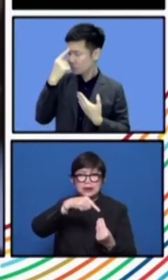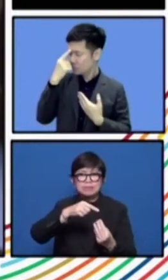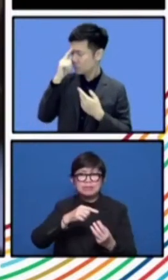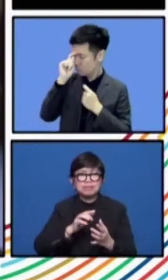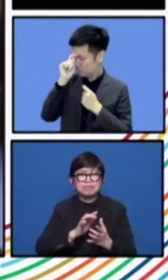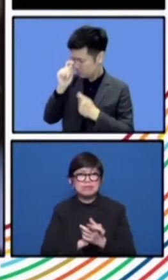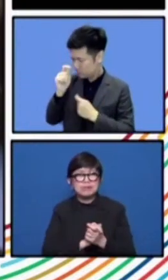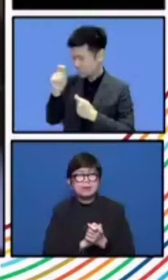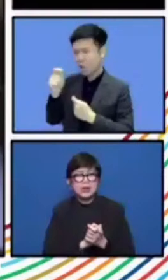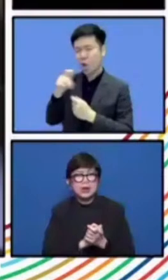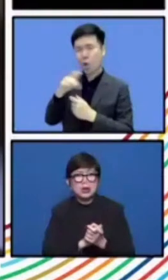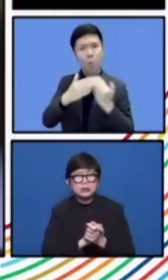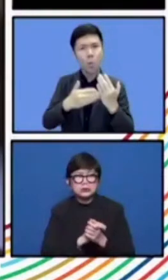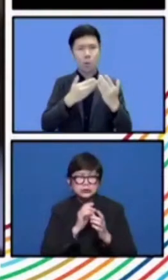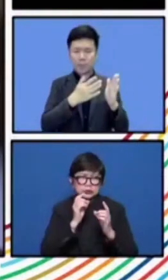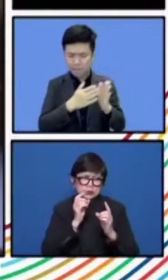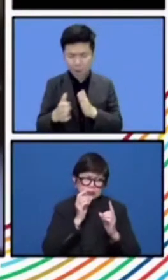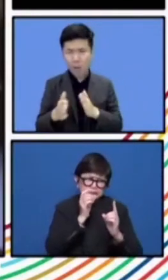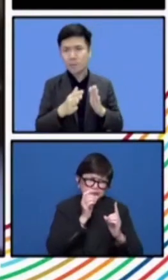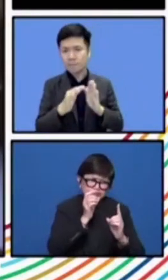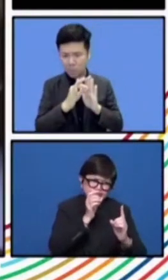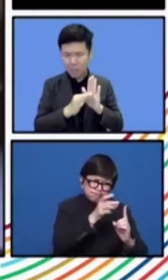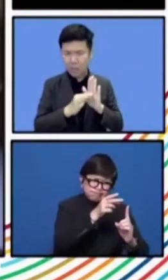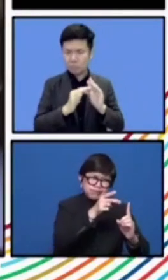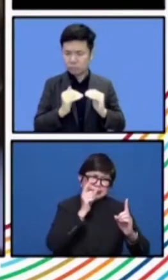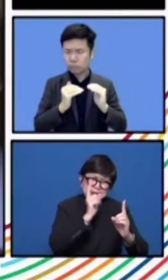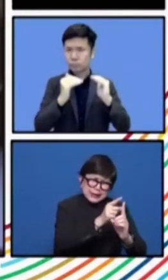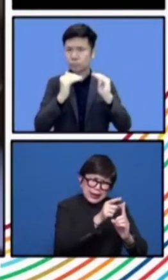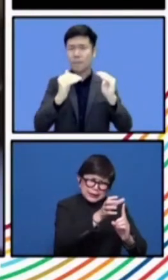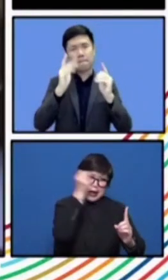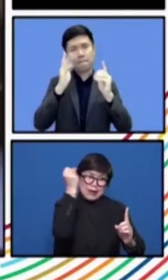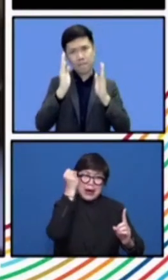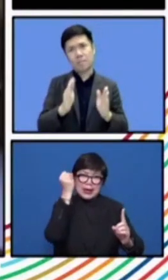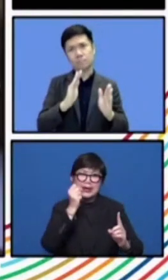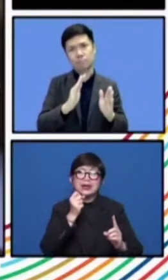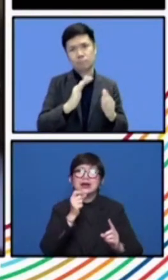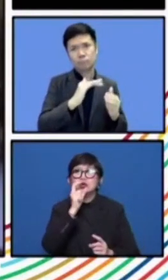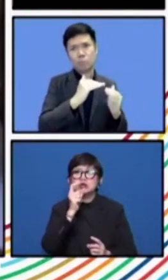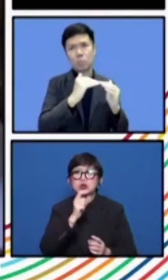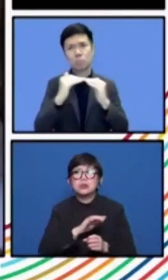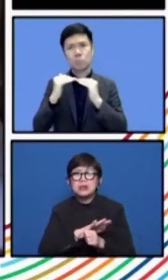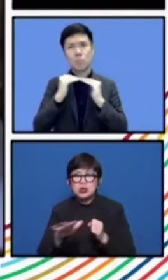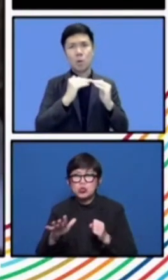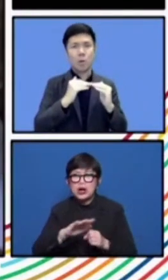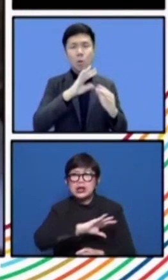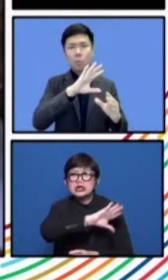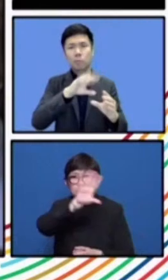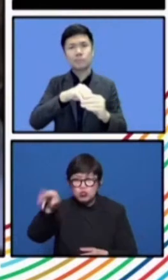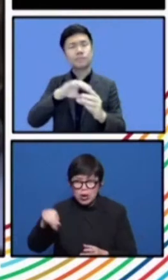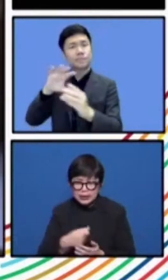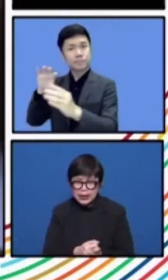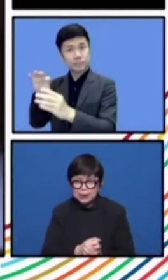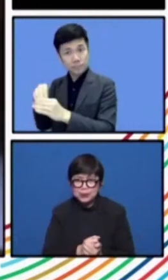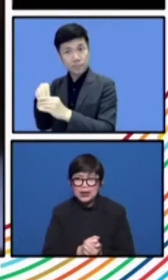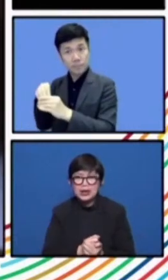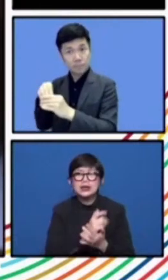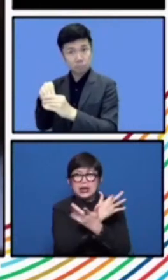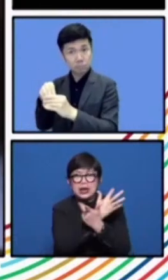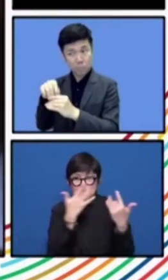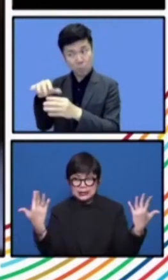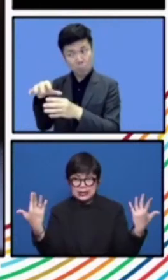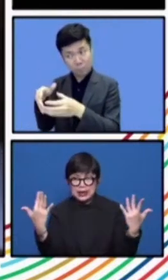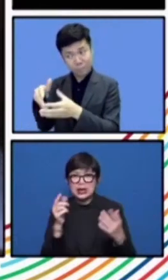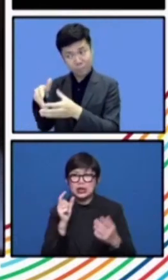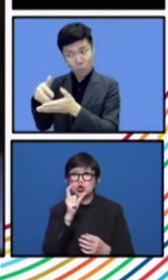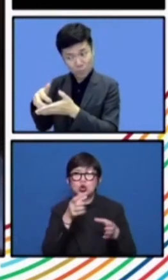policies and plans are geared towards meeting the needs of all sections of the society includes including those who are marginalized and